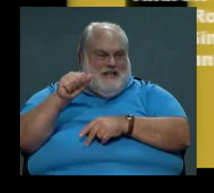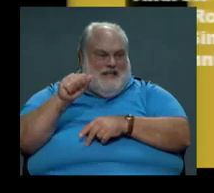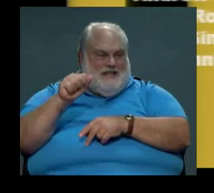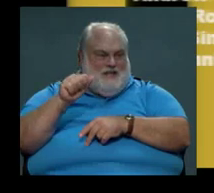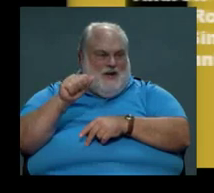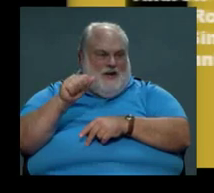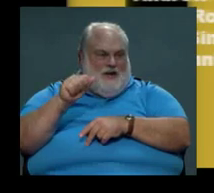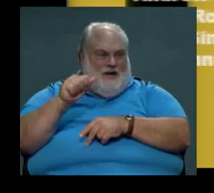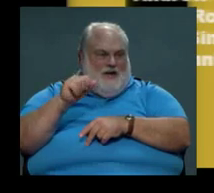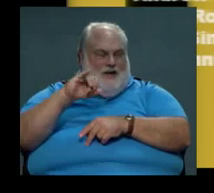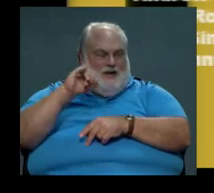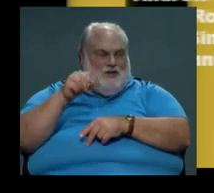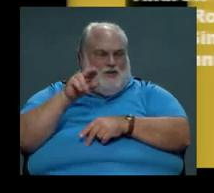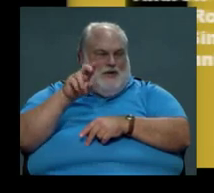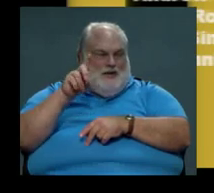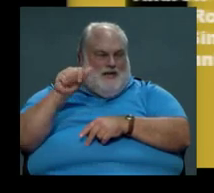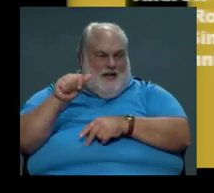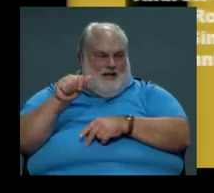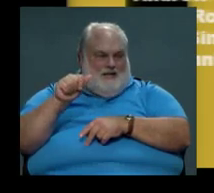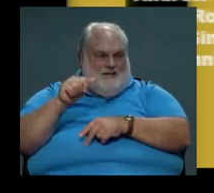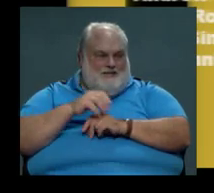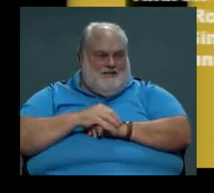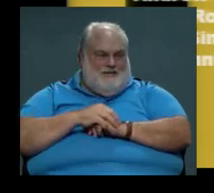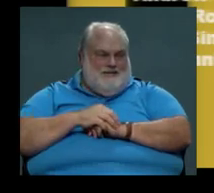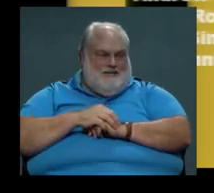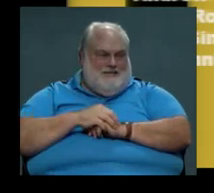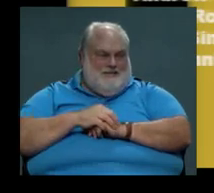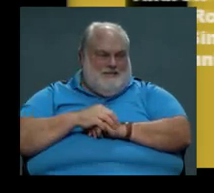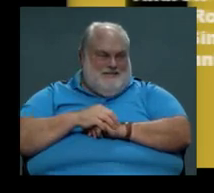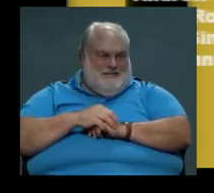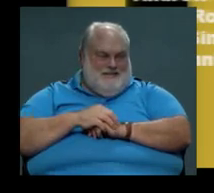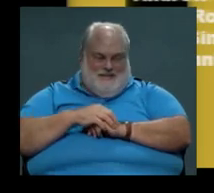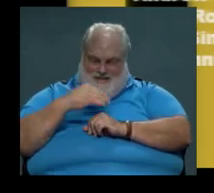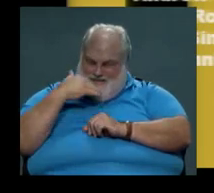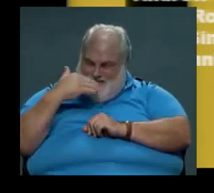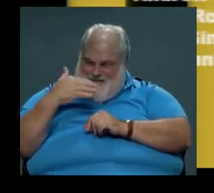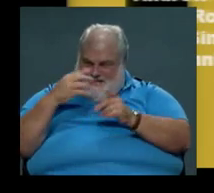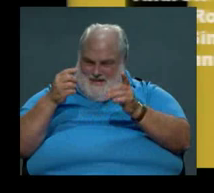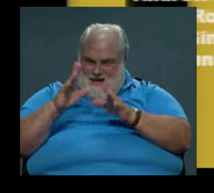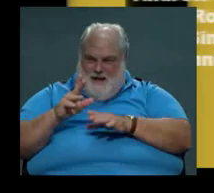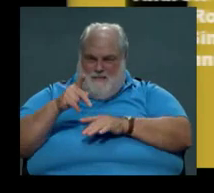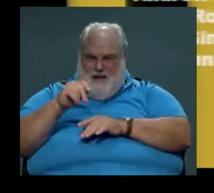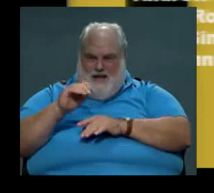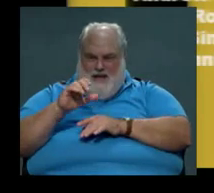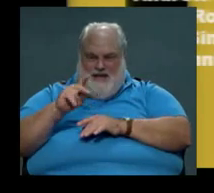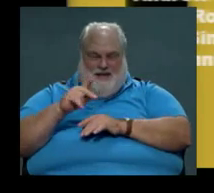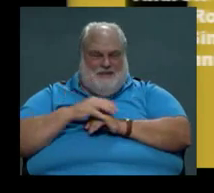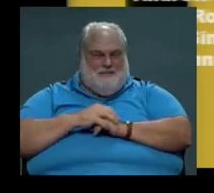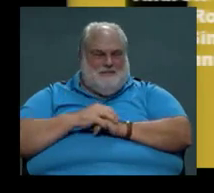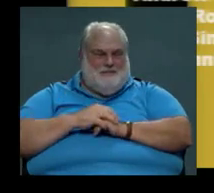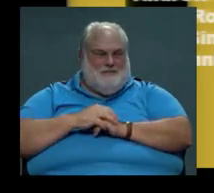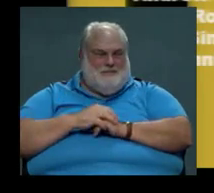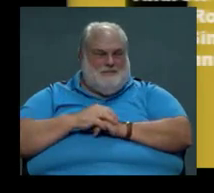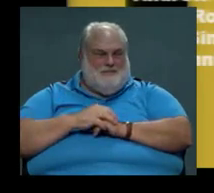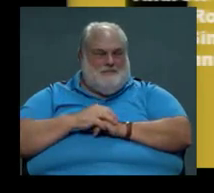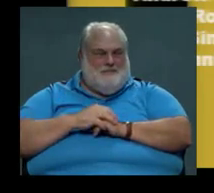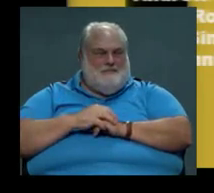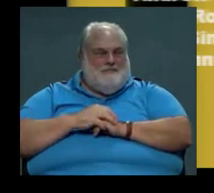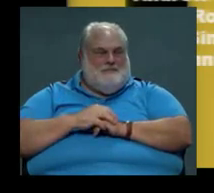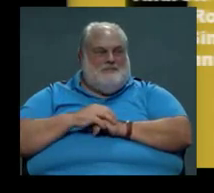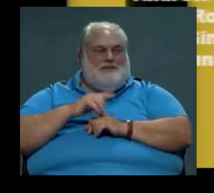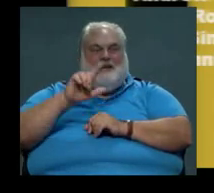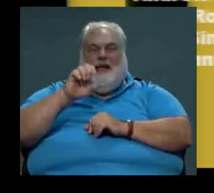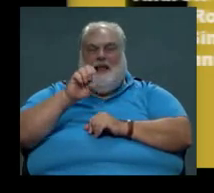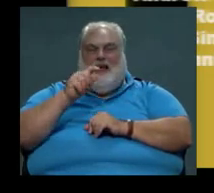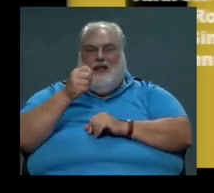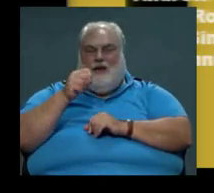Jurica. Juritsa. Juritsa. Thank you, Director Peck. Leandra Crook is the coach of the team,